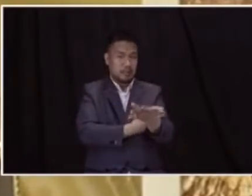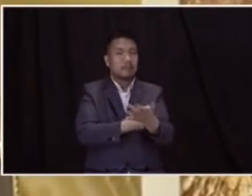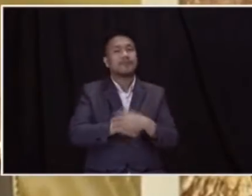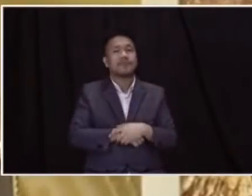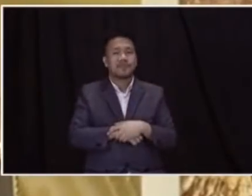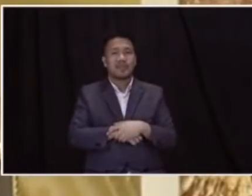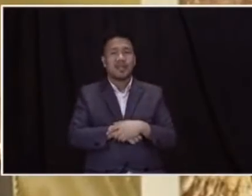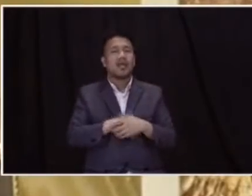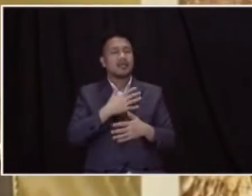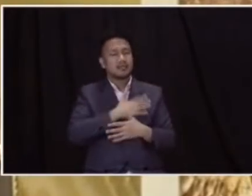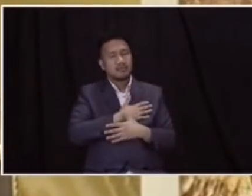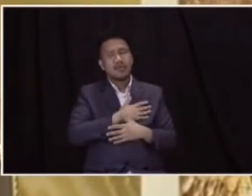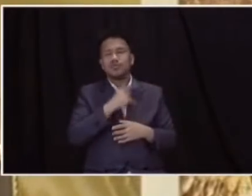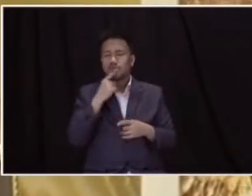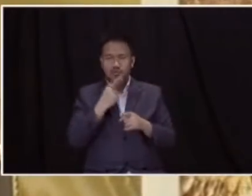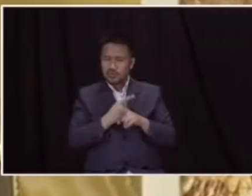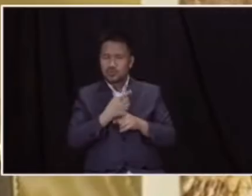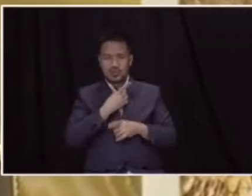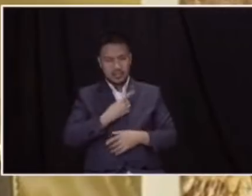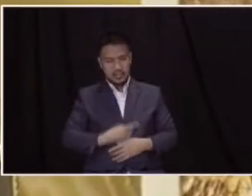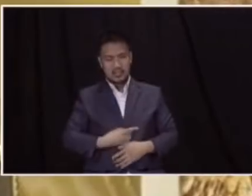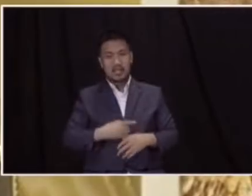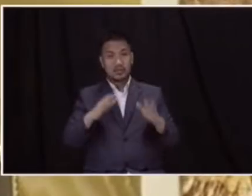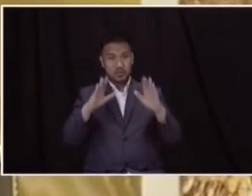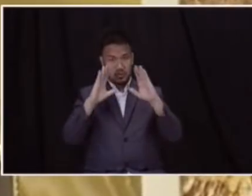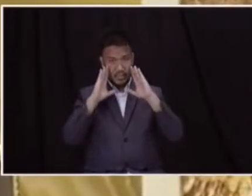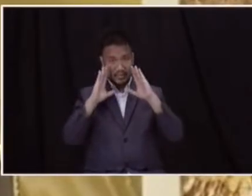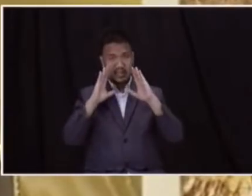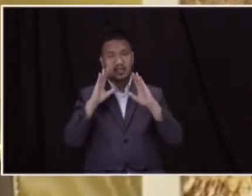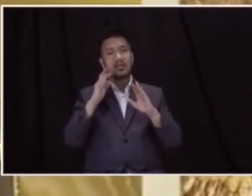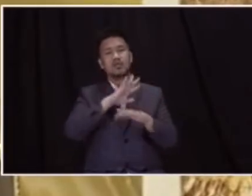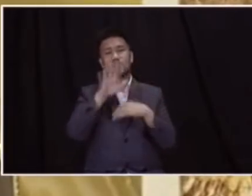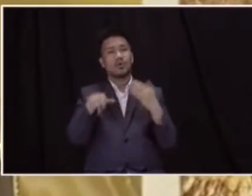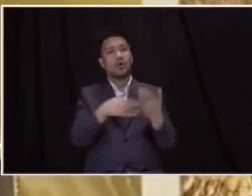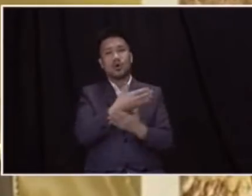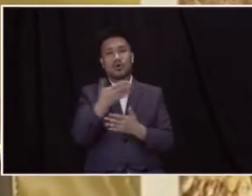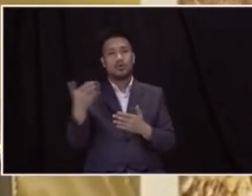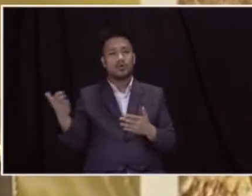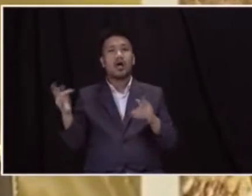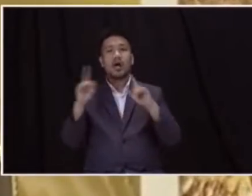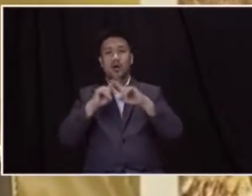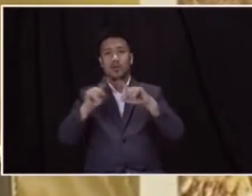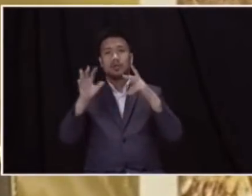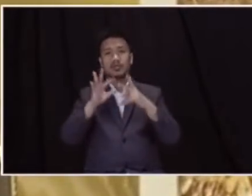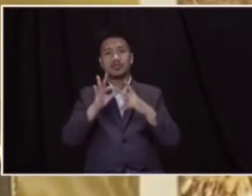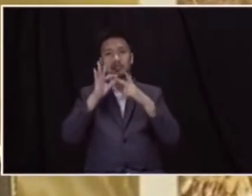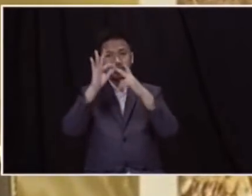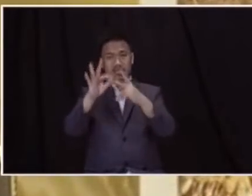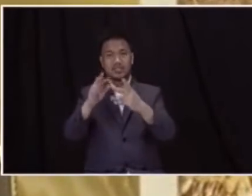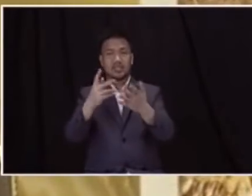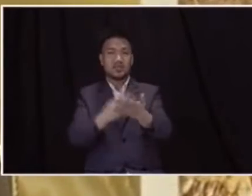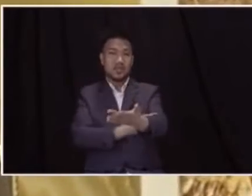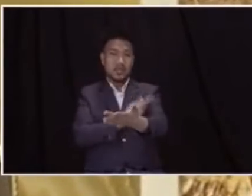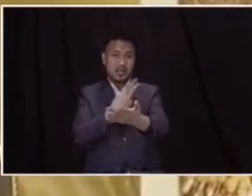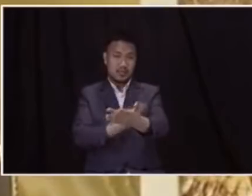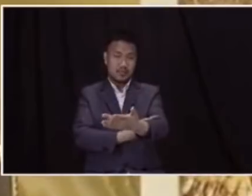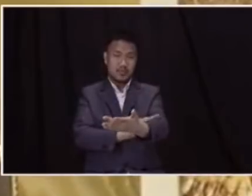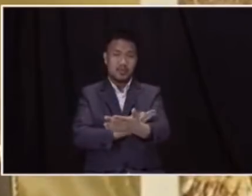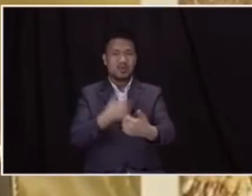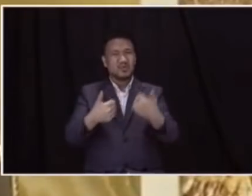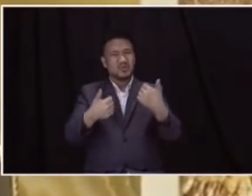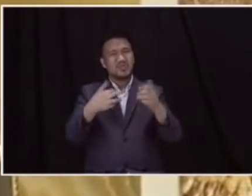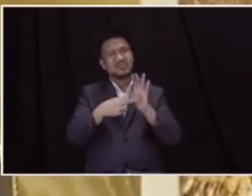It is my ardent desire to listen to all, but especially to the lambs,